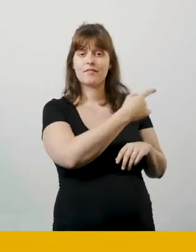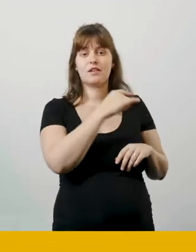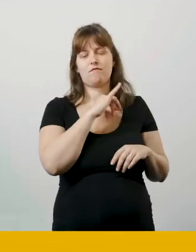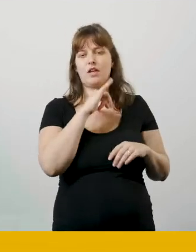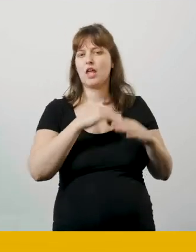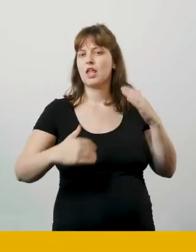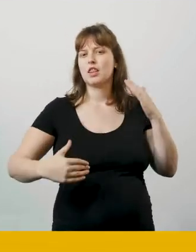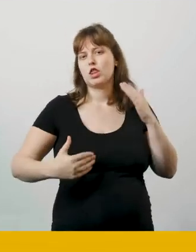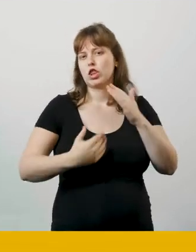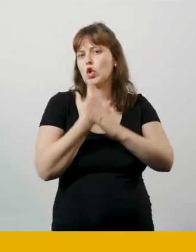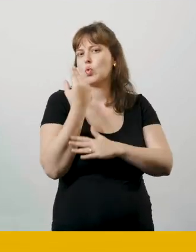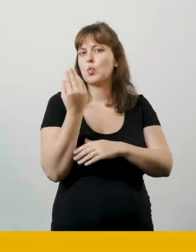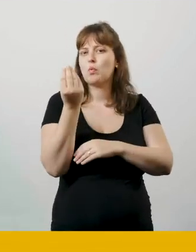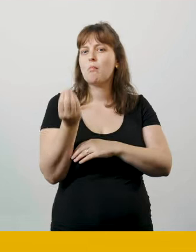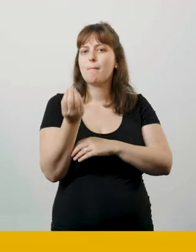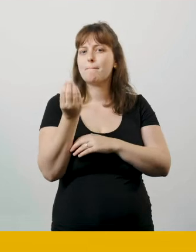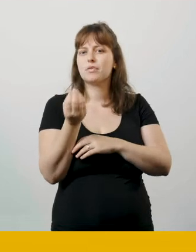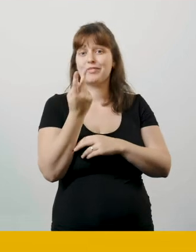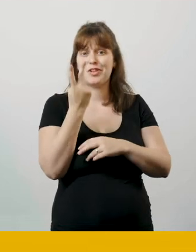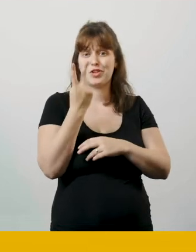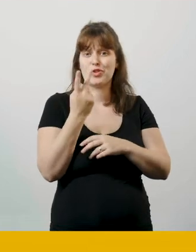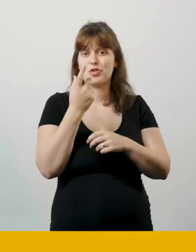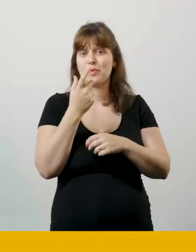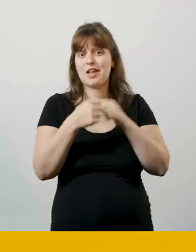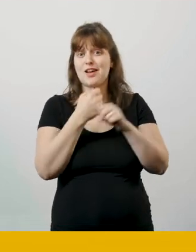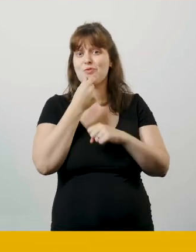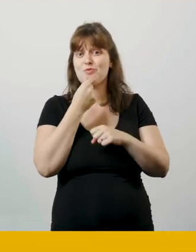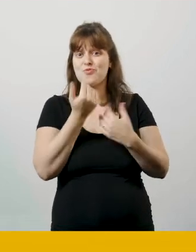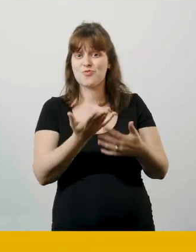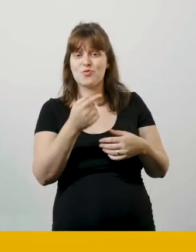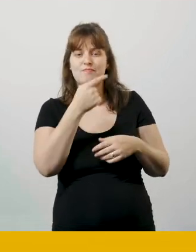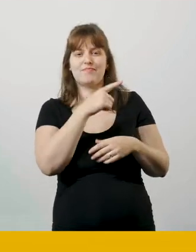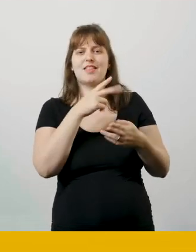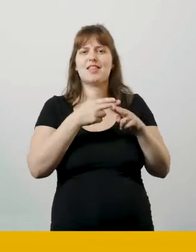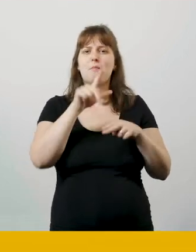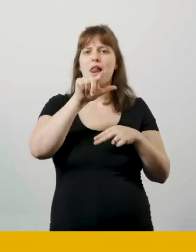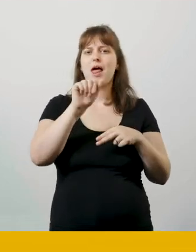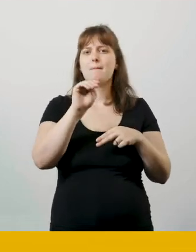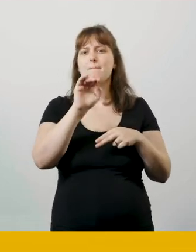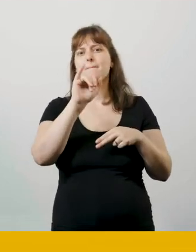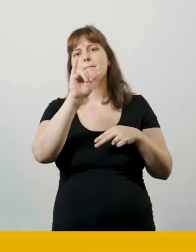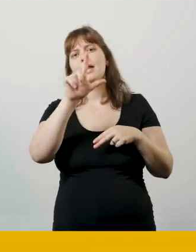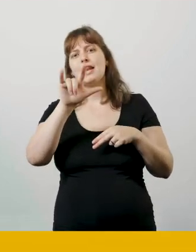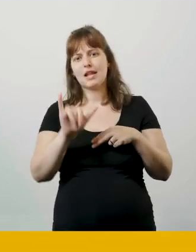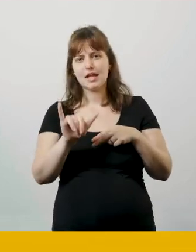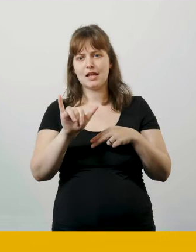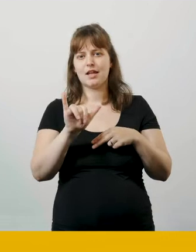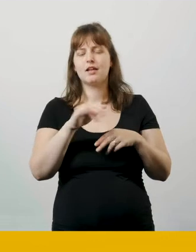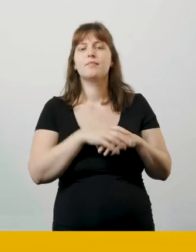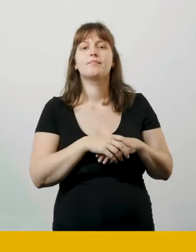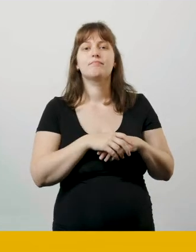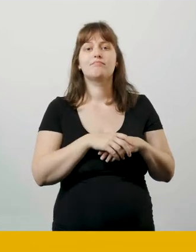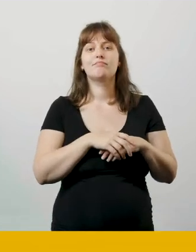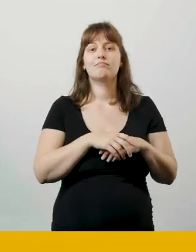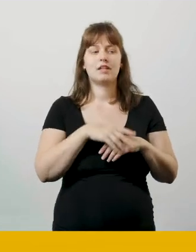new, it's 2 years old now, Lamily, a new doll. And the